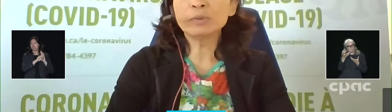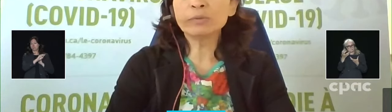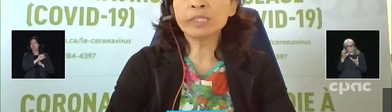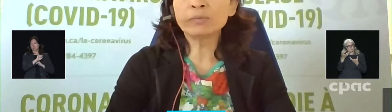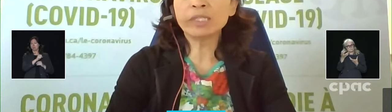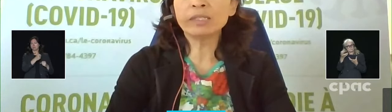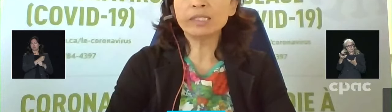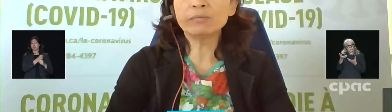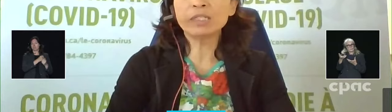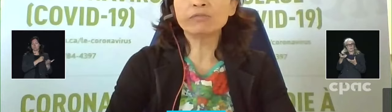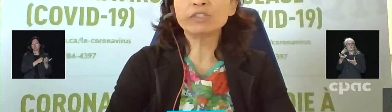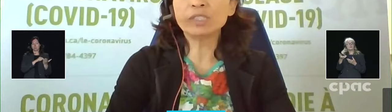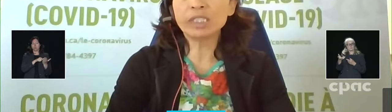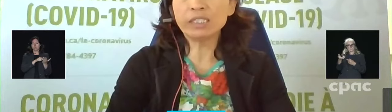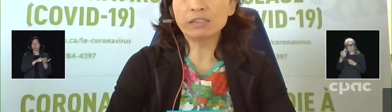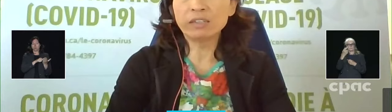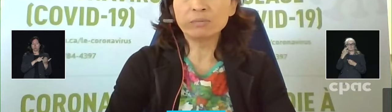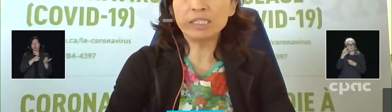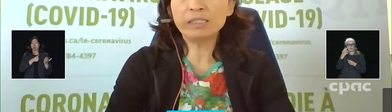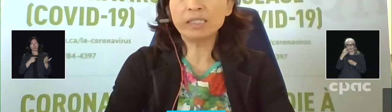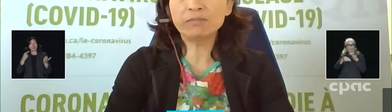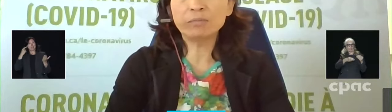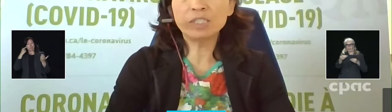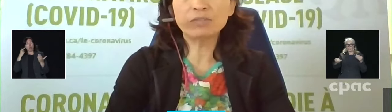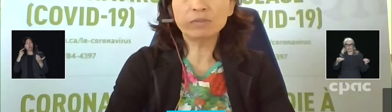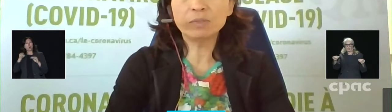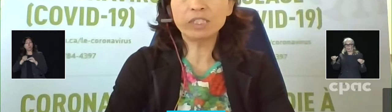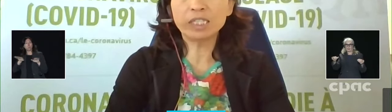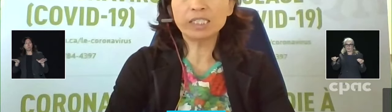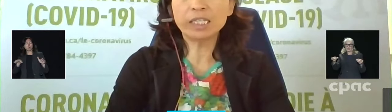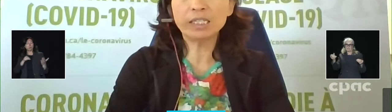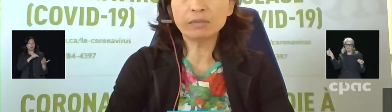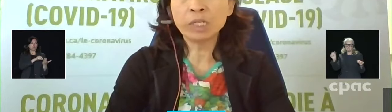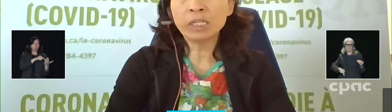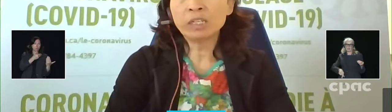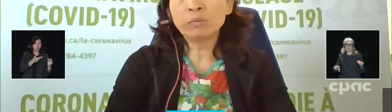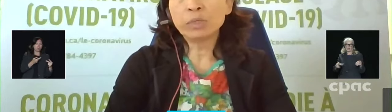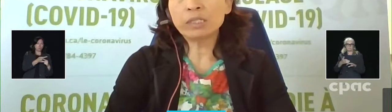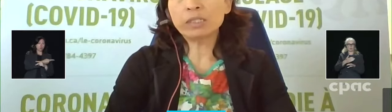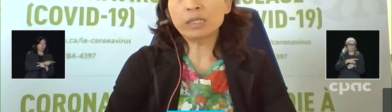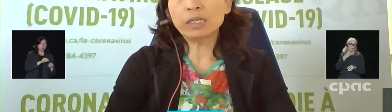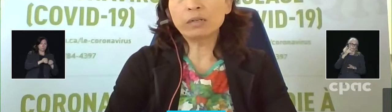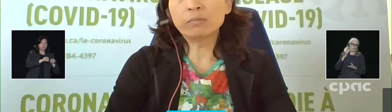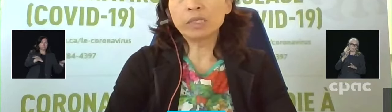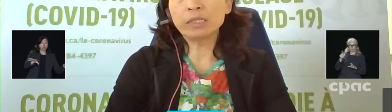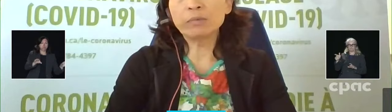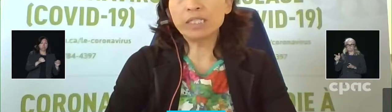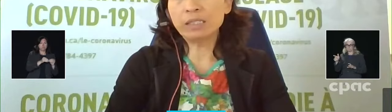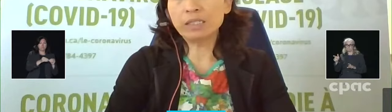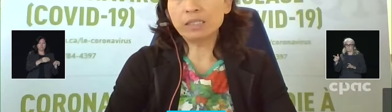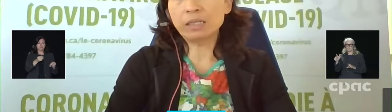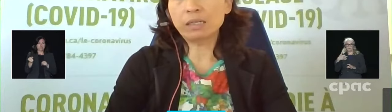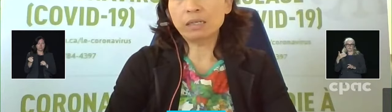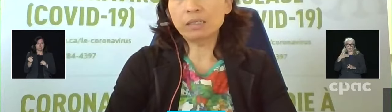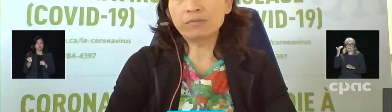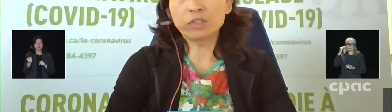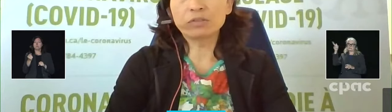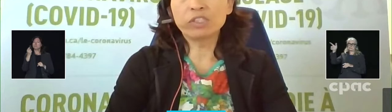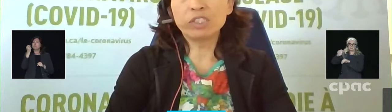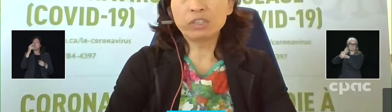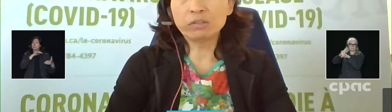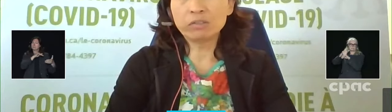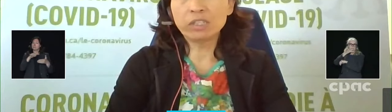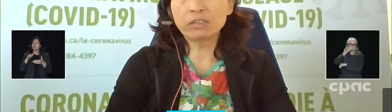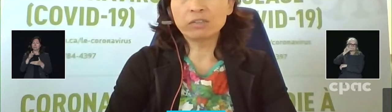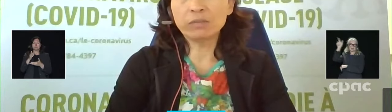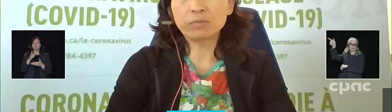transmissible than we originally thought based on the information from the United Kingdom. But some of these studies are difficult